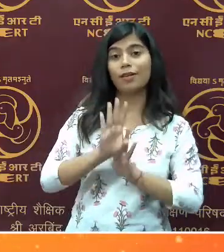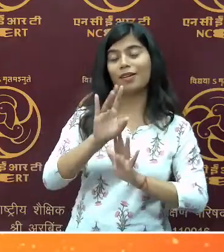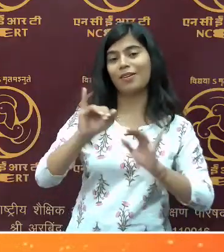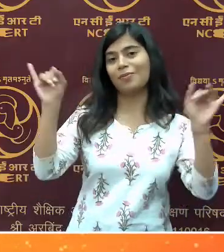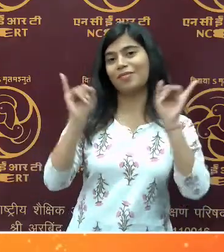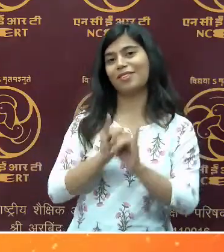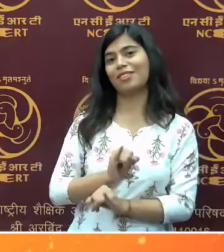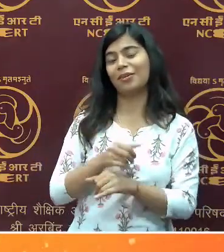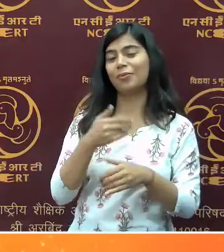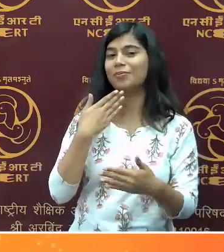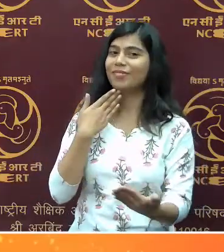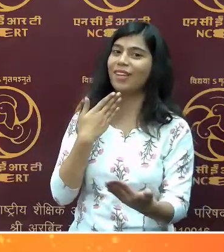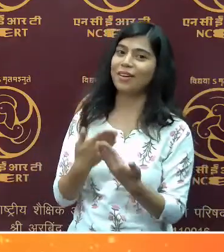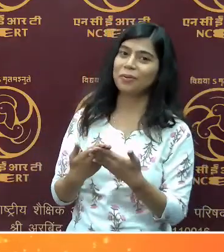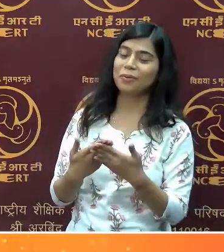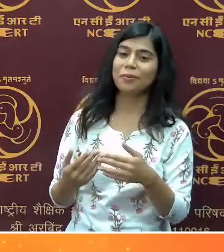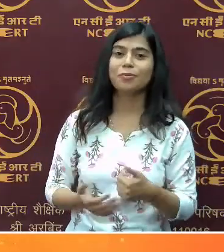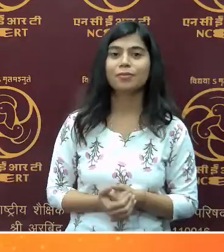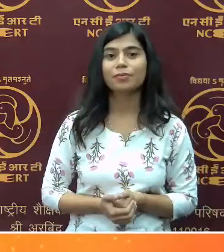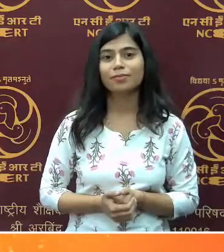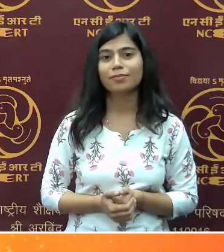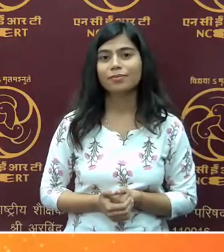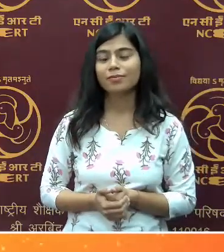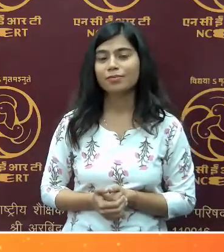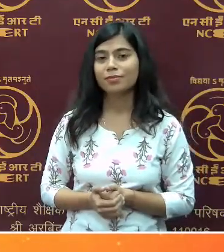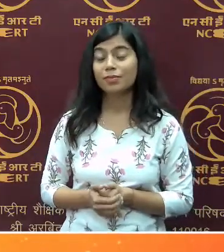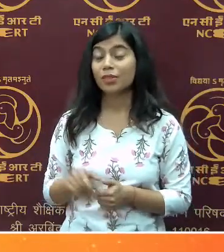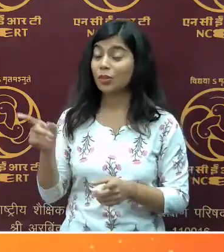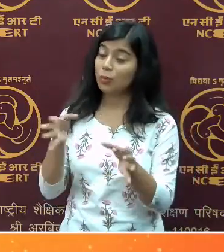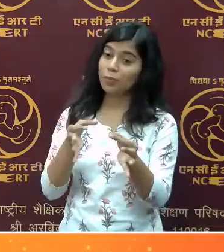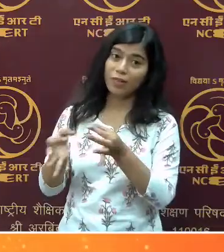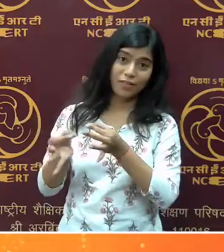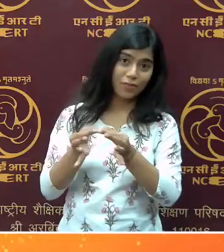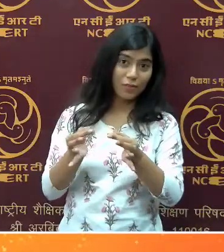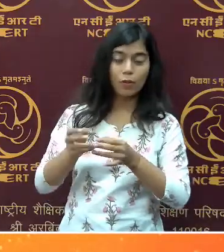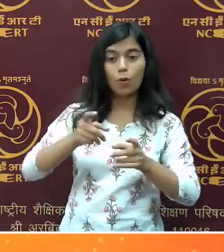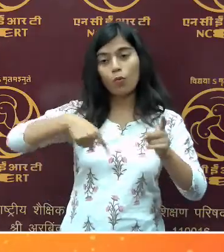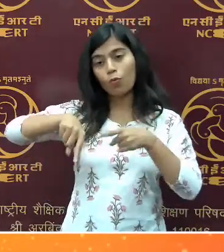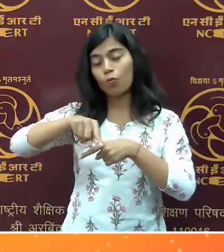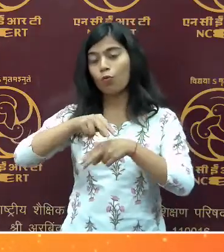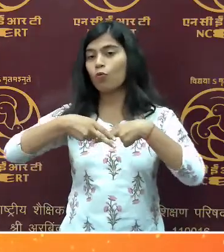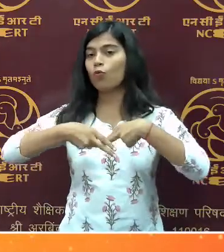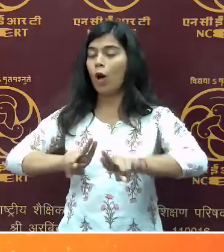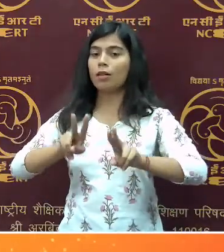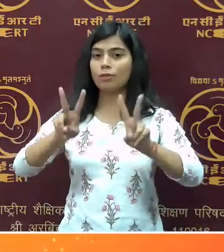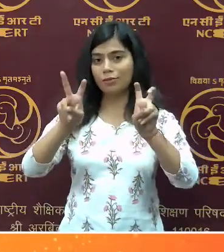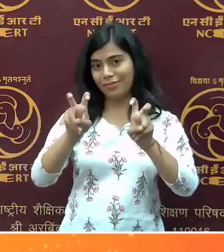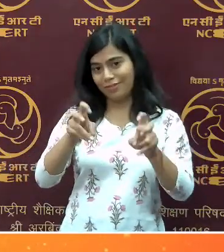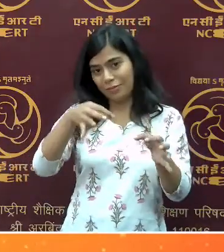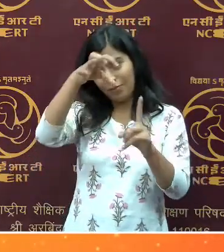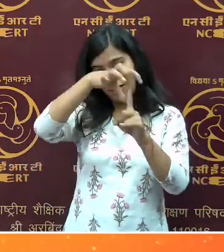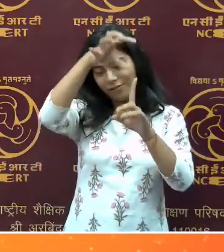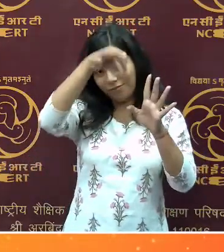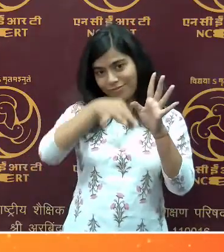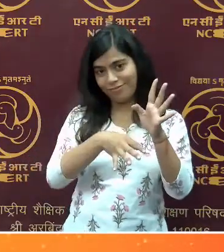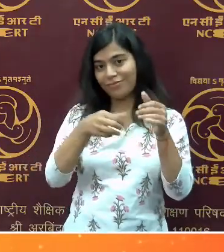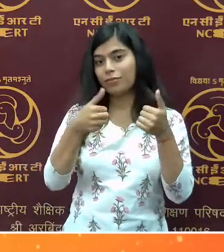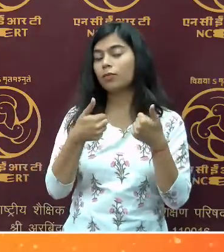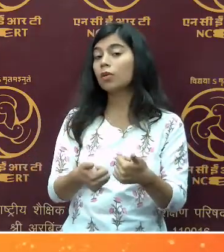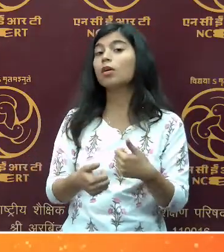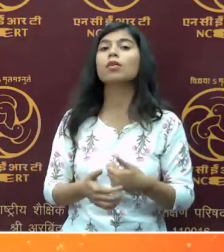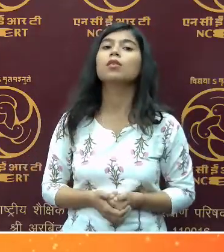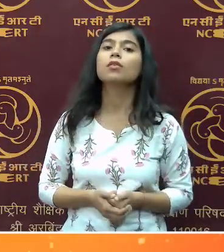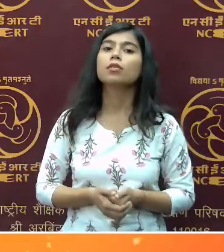Thank you so much, sir. Thank you for explaining this entire topic in such detail, and I am sure the